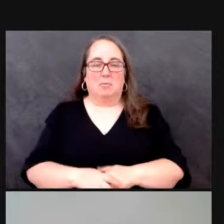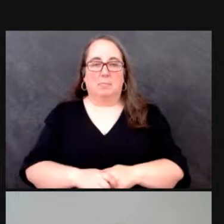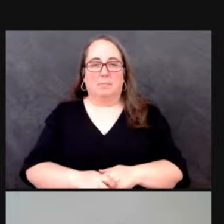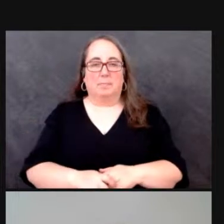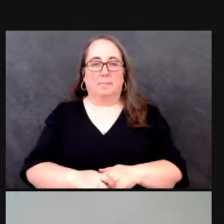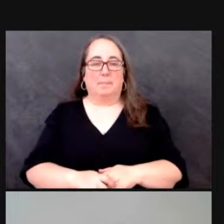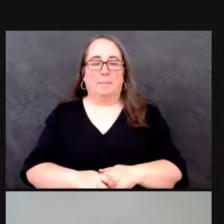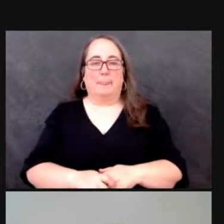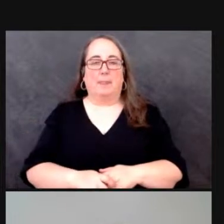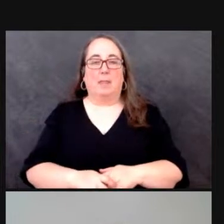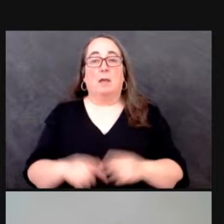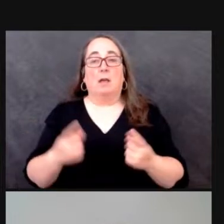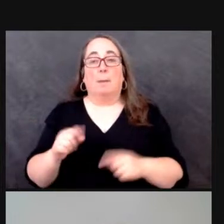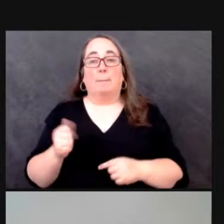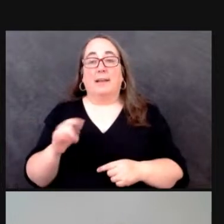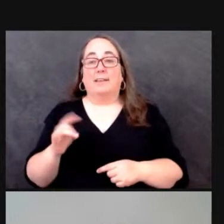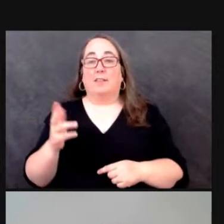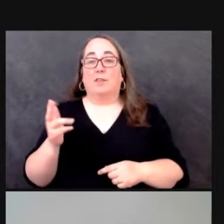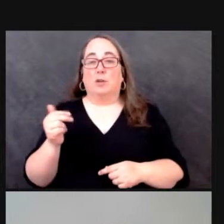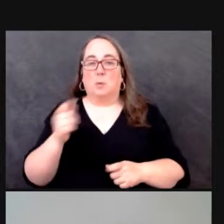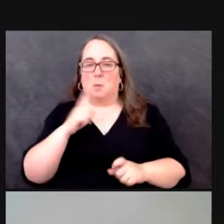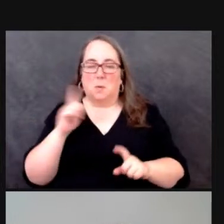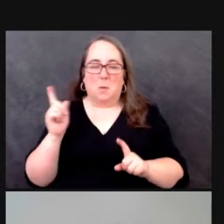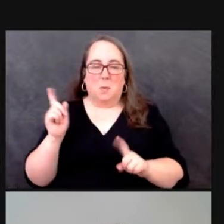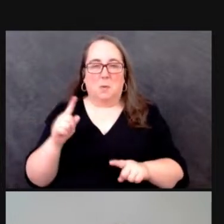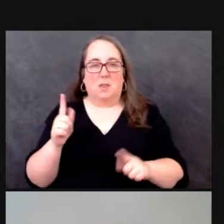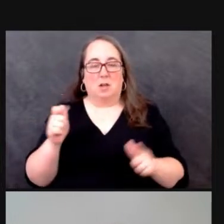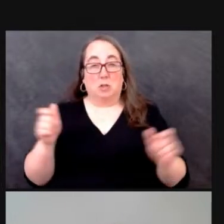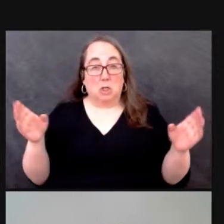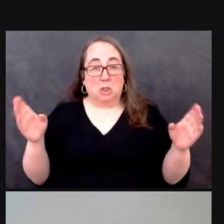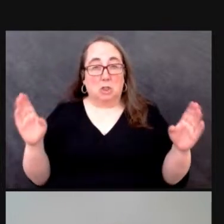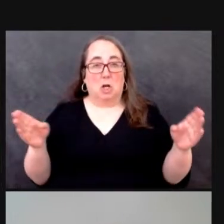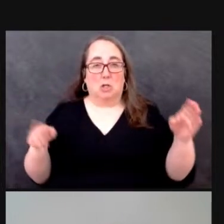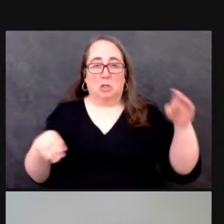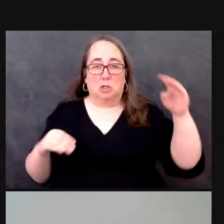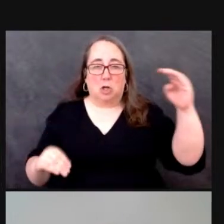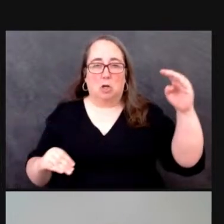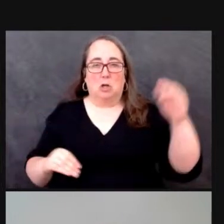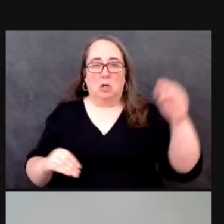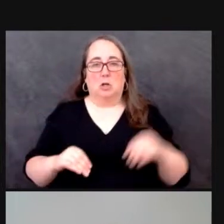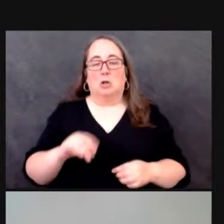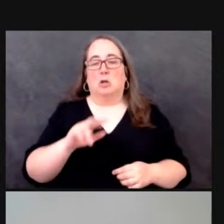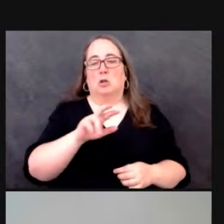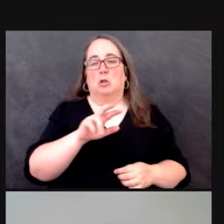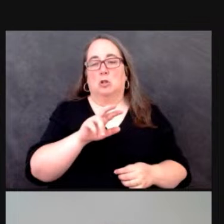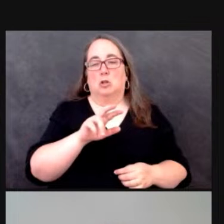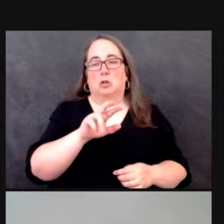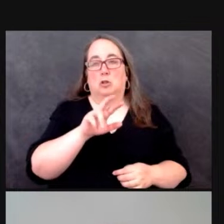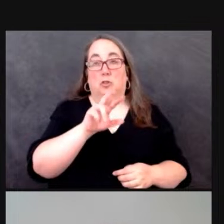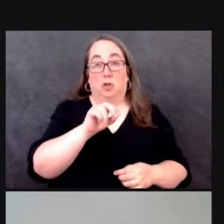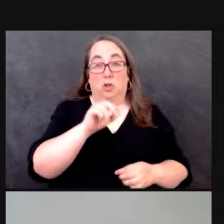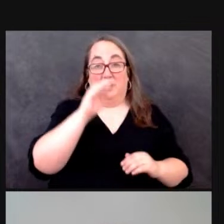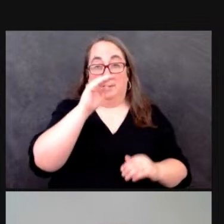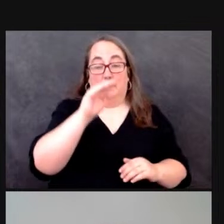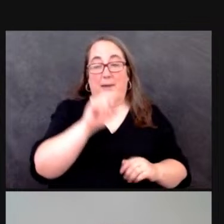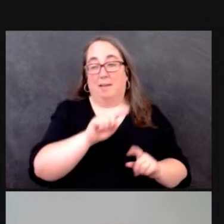In 1813, he ordered the large garrison flag 30 feet by 42 feet for the